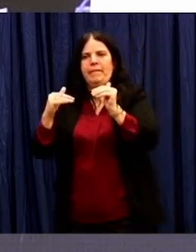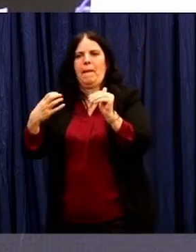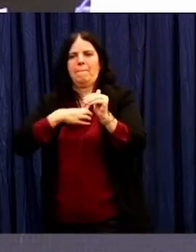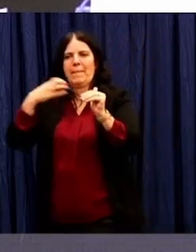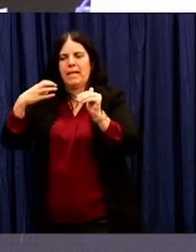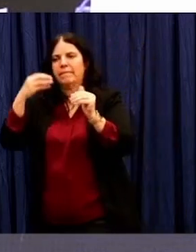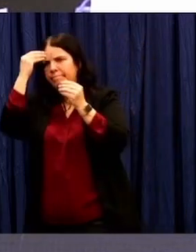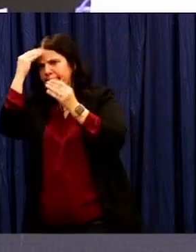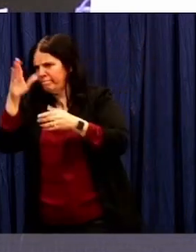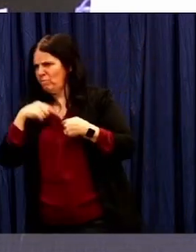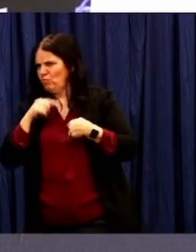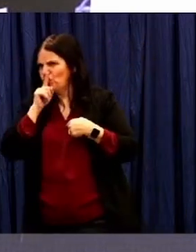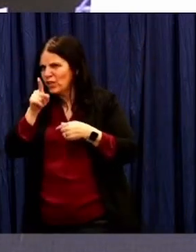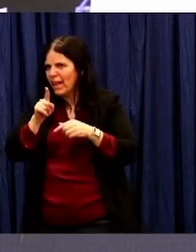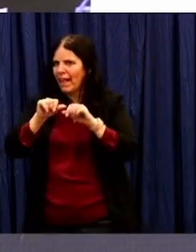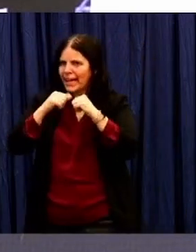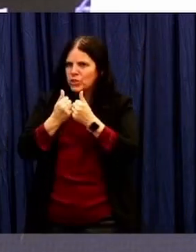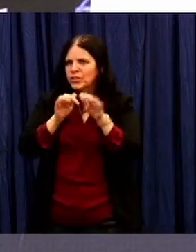corrected.